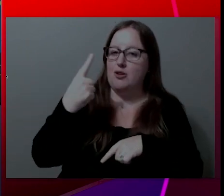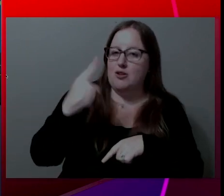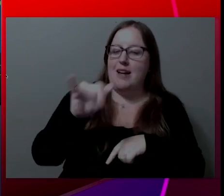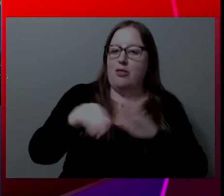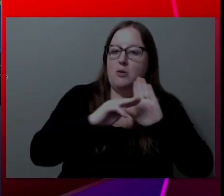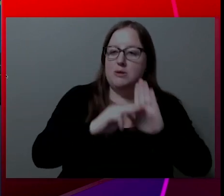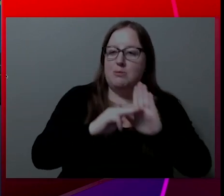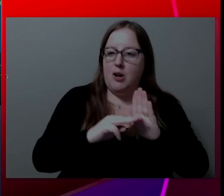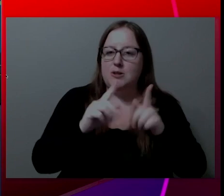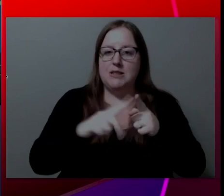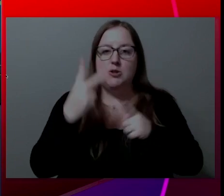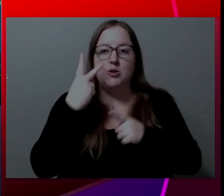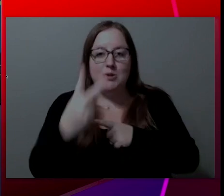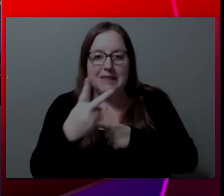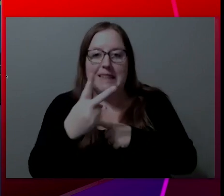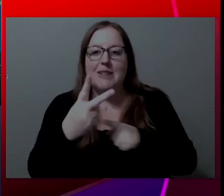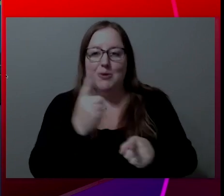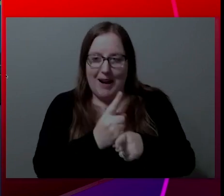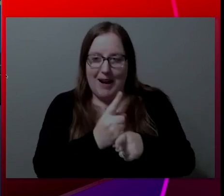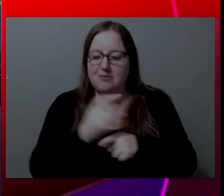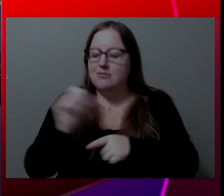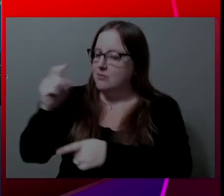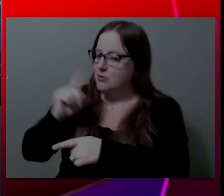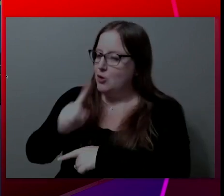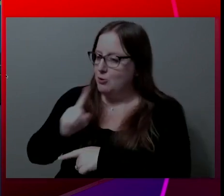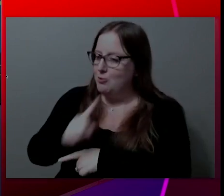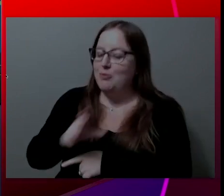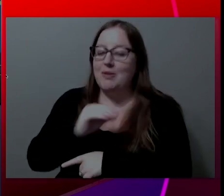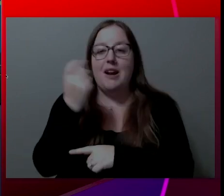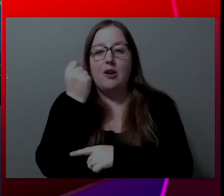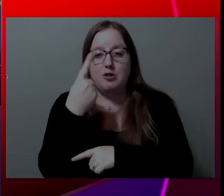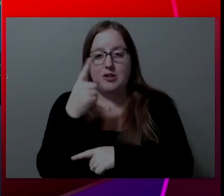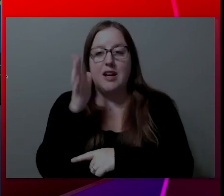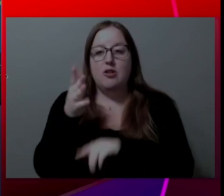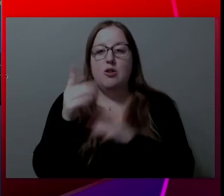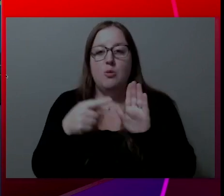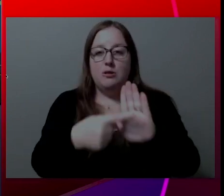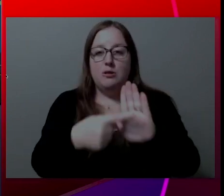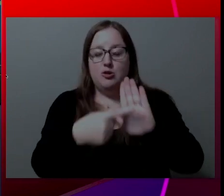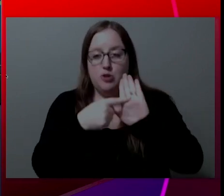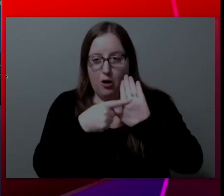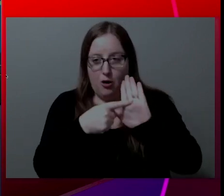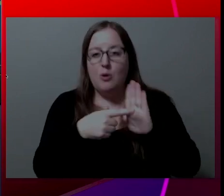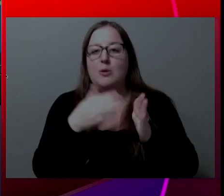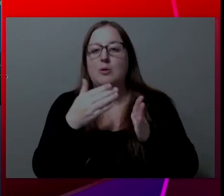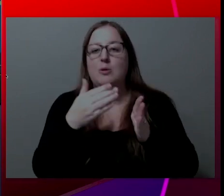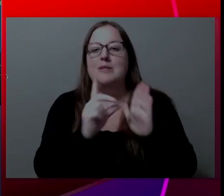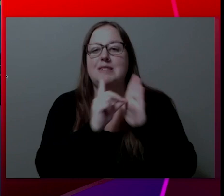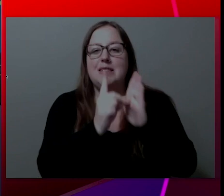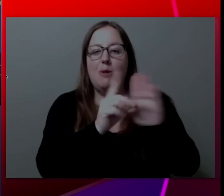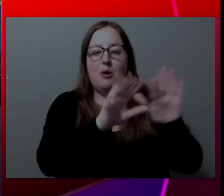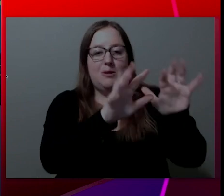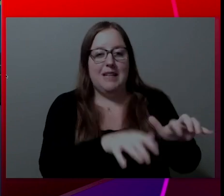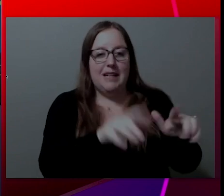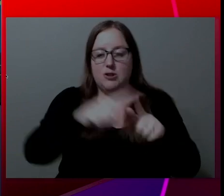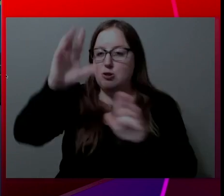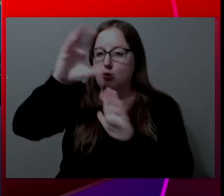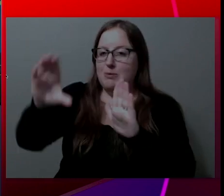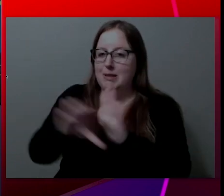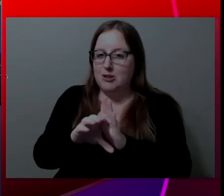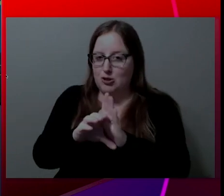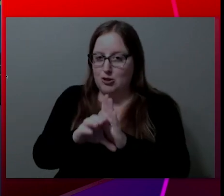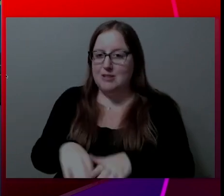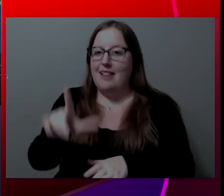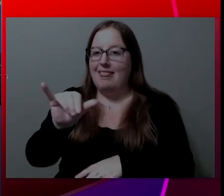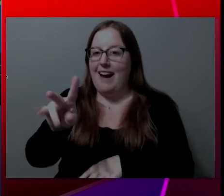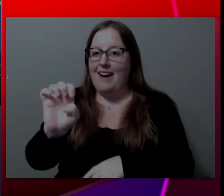is to see it in action. Sure. And I understand that you're going to be able to demo some text-to-art Yes. live. Whoa.